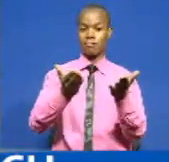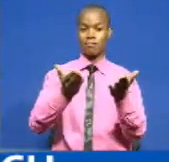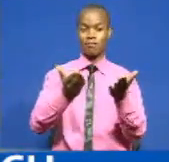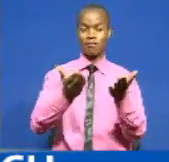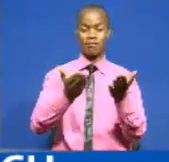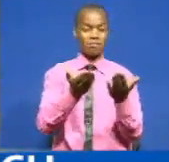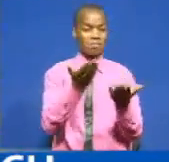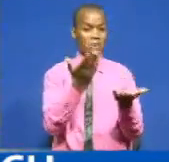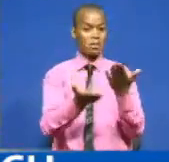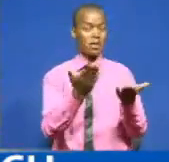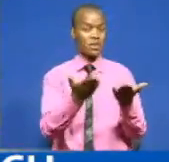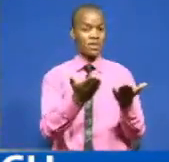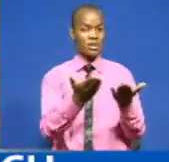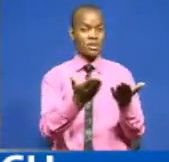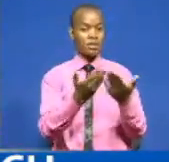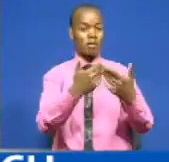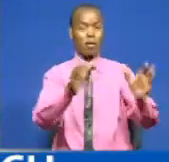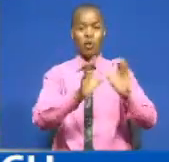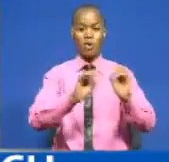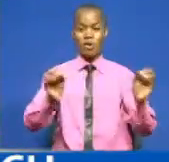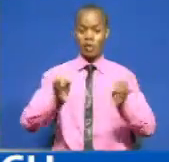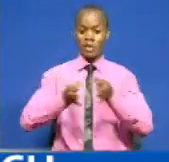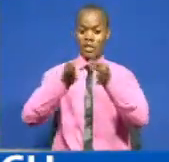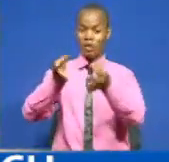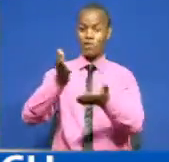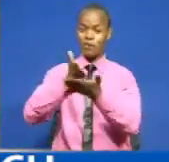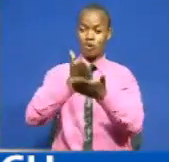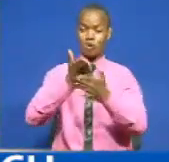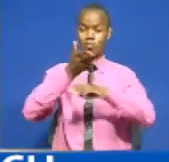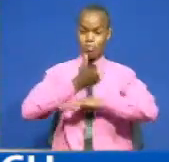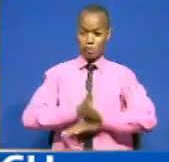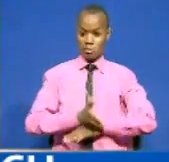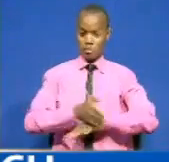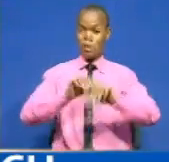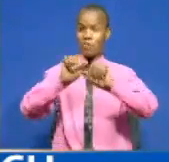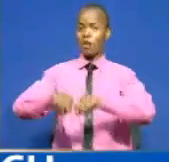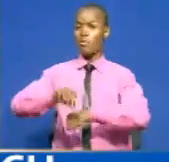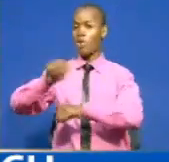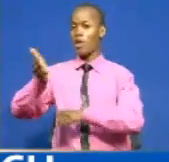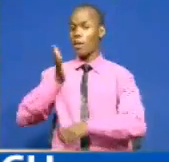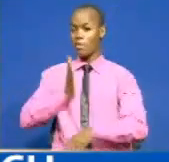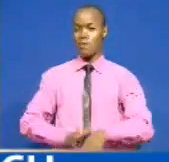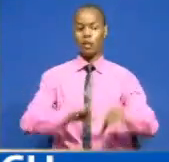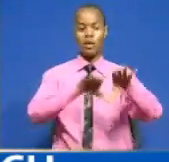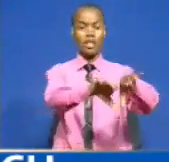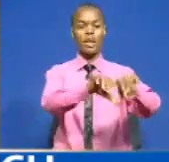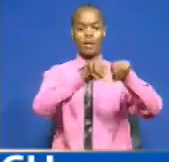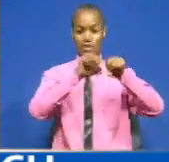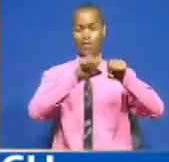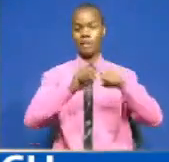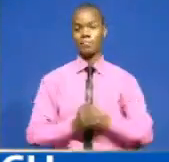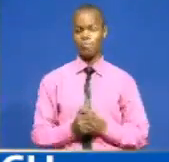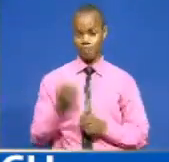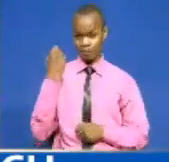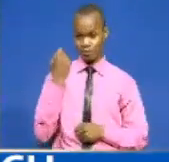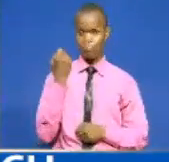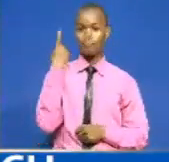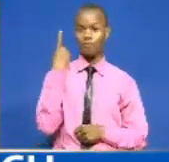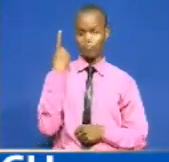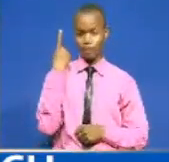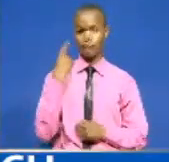jameni, ukiwachilia atapatwa na mwingine. Eh? Tunaelewana wenzangu?